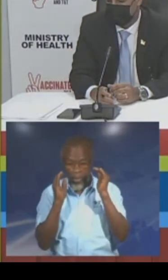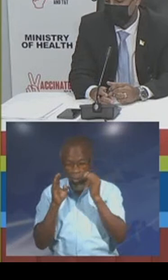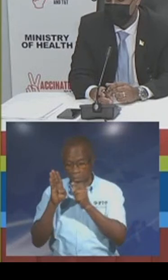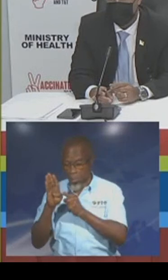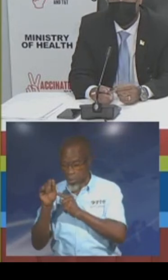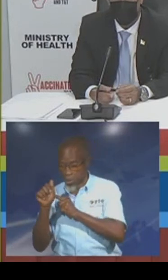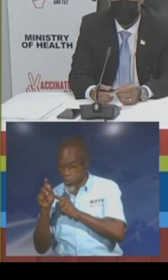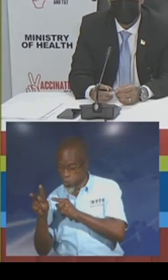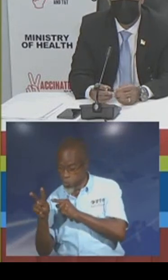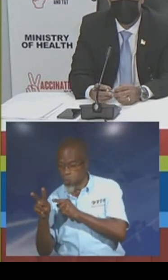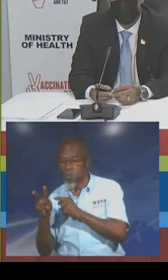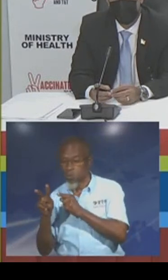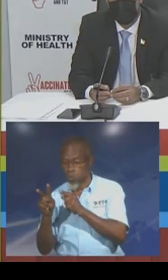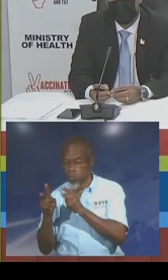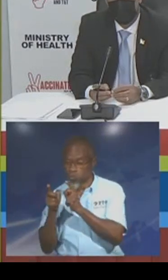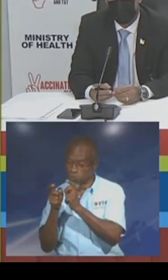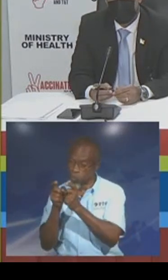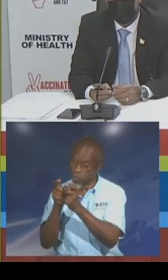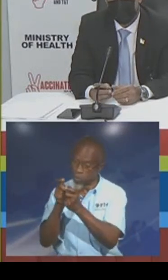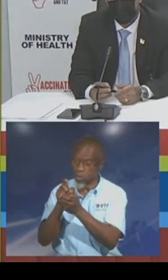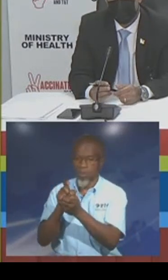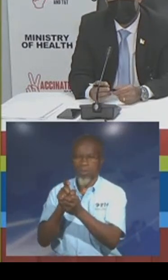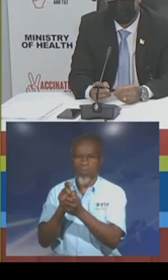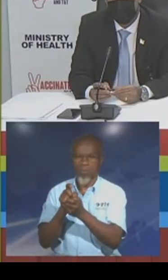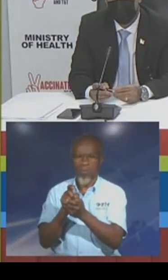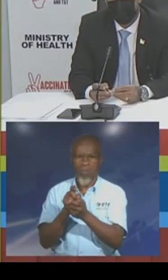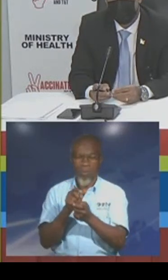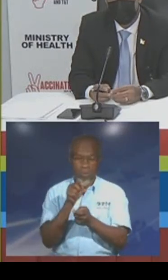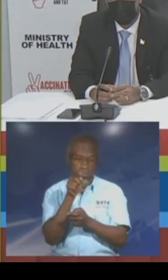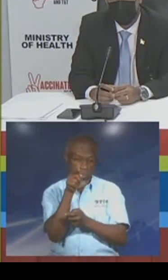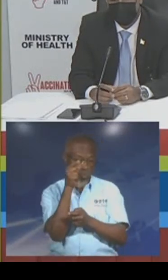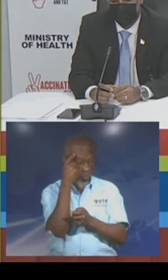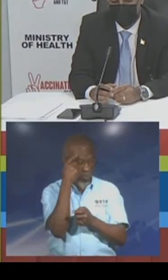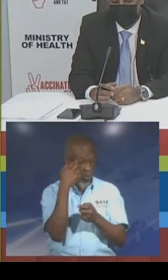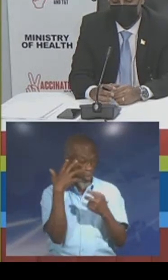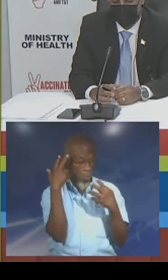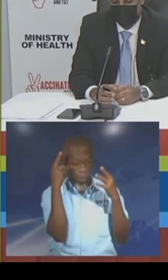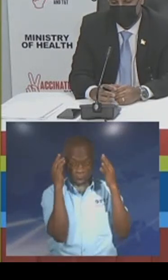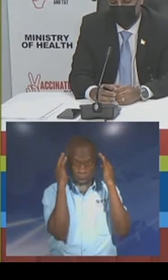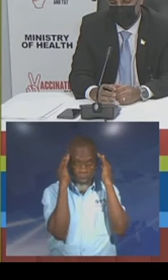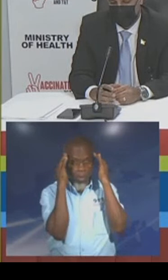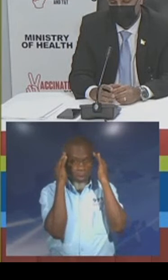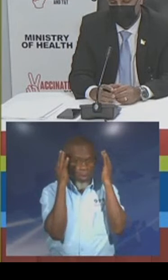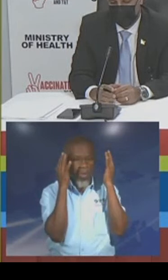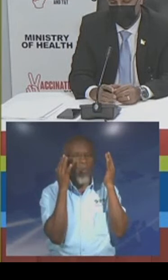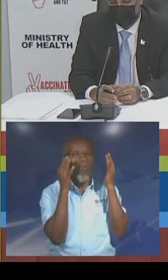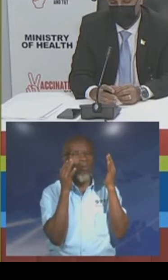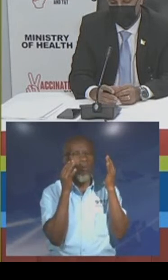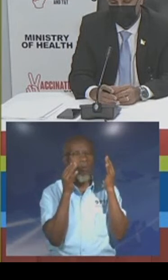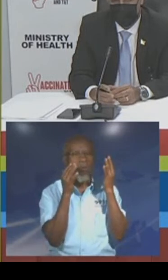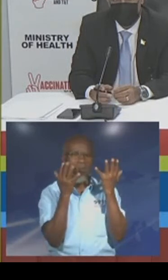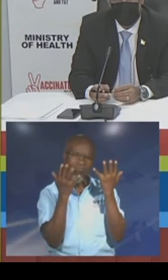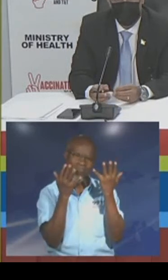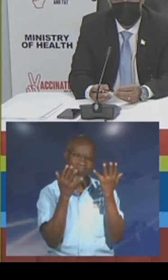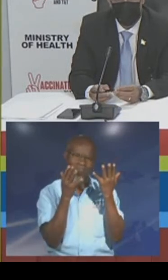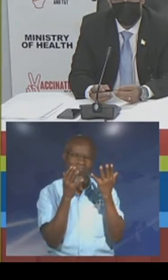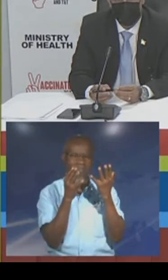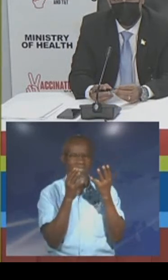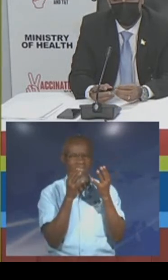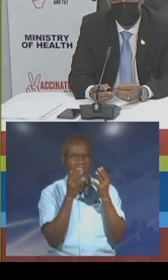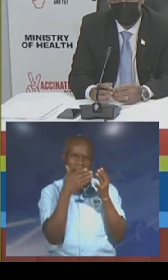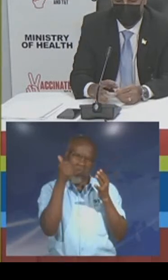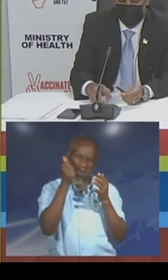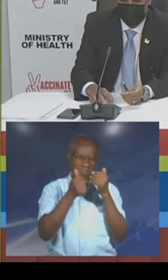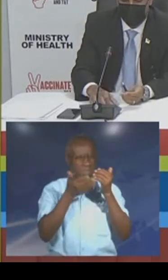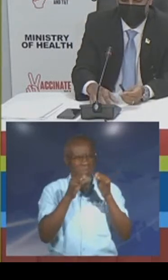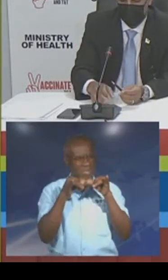concerned are you that it has been detected, and do you think this might be cause to not lift the mask mandate? Thank you